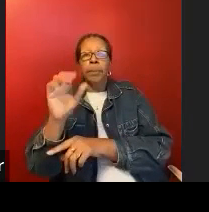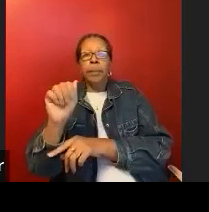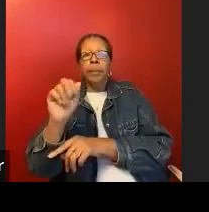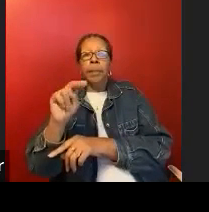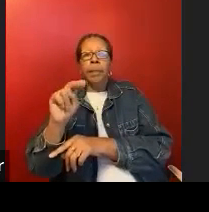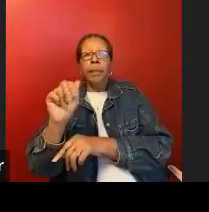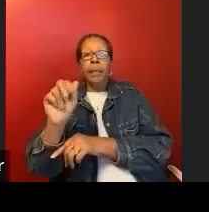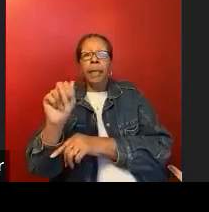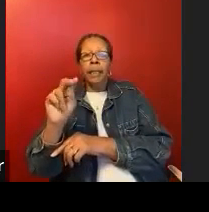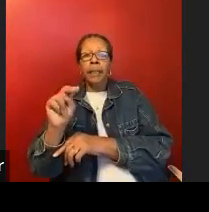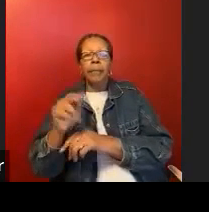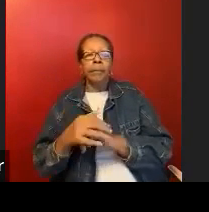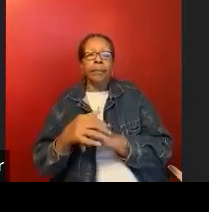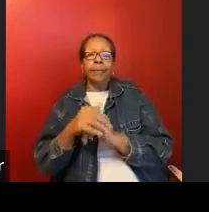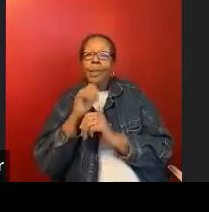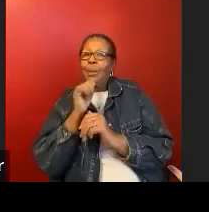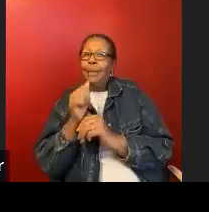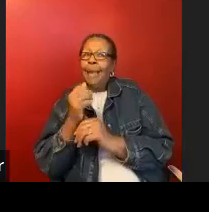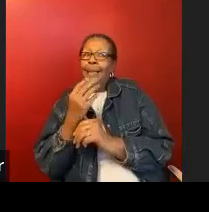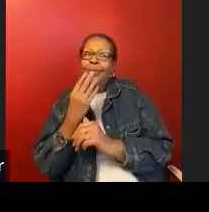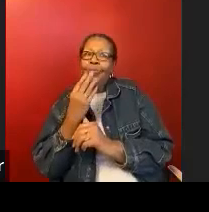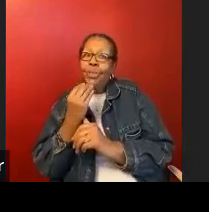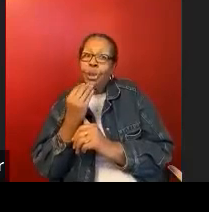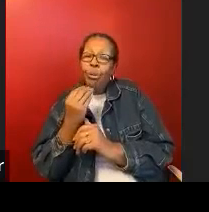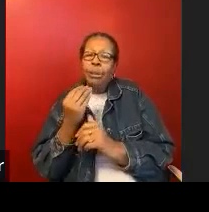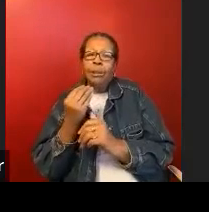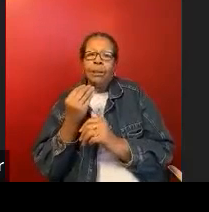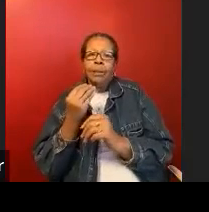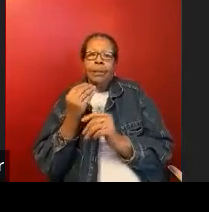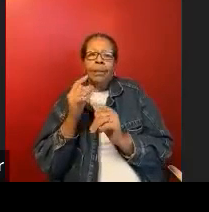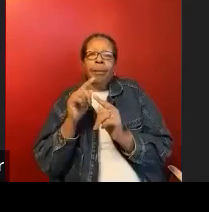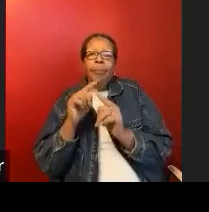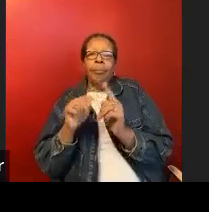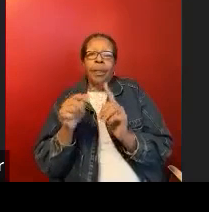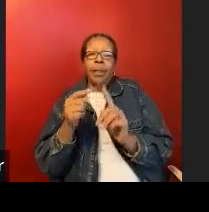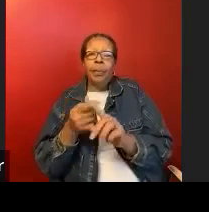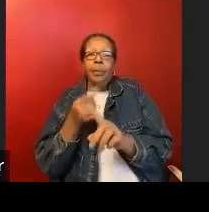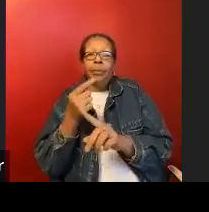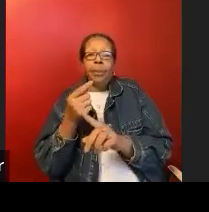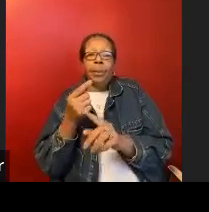Jewish person, but he was from another,